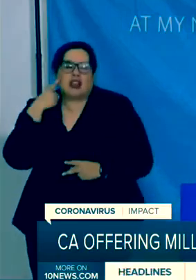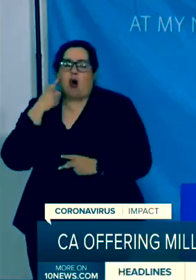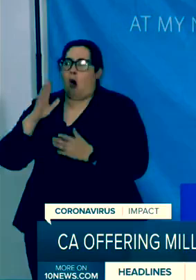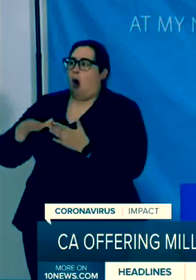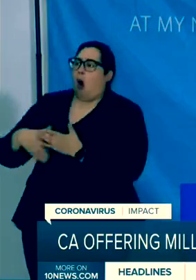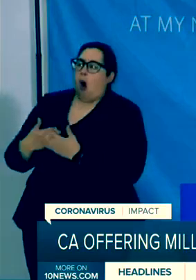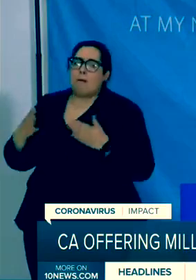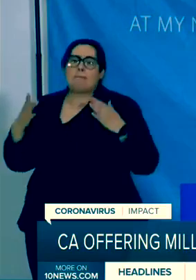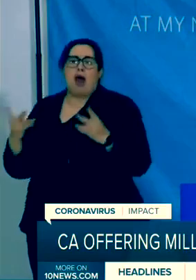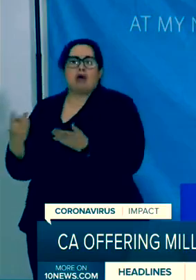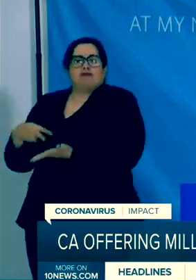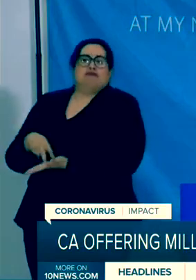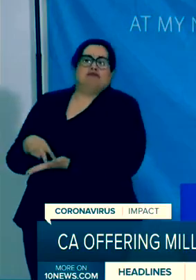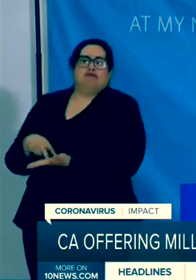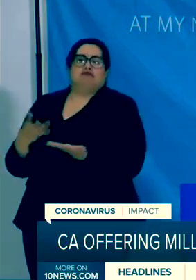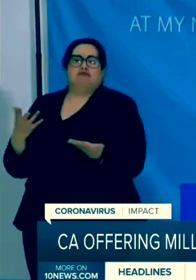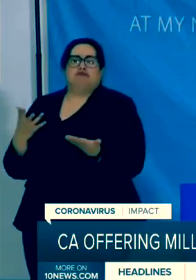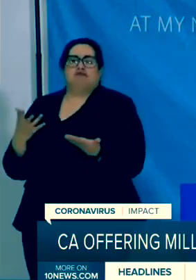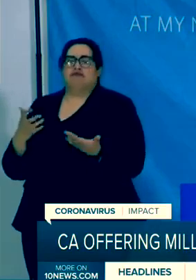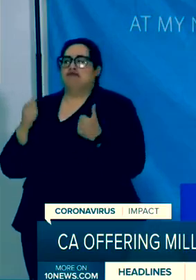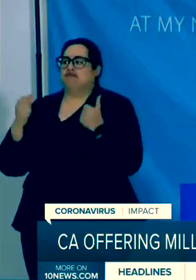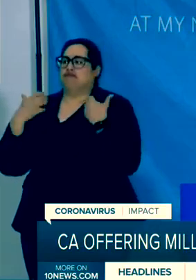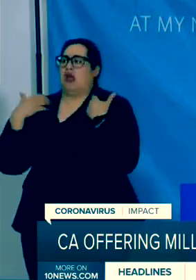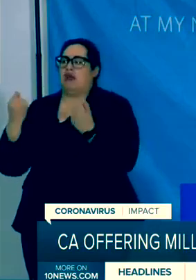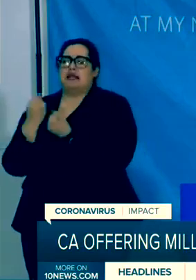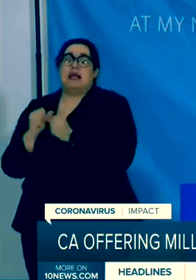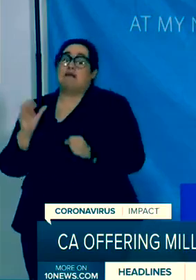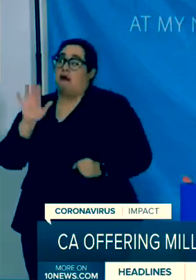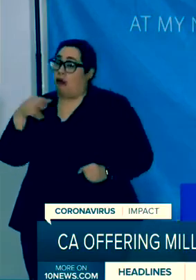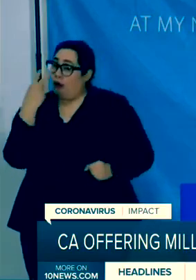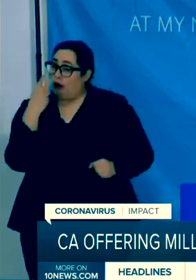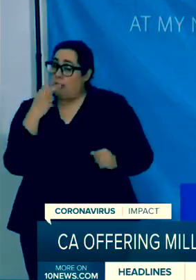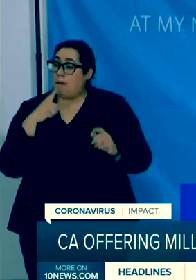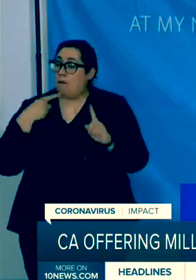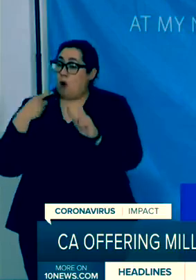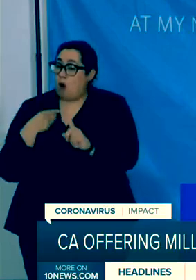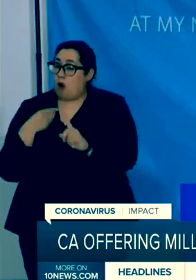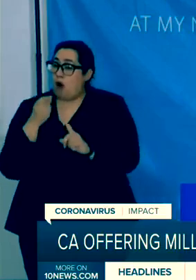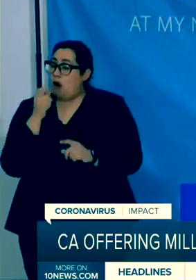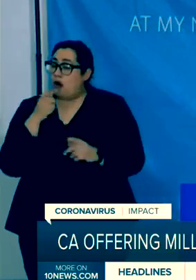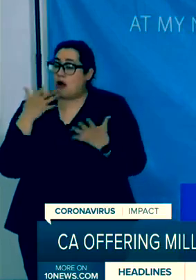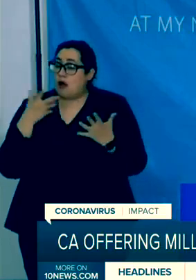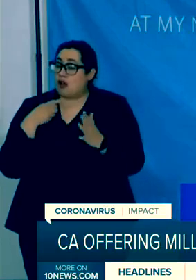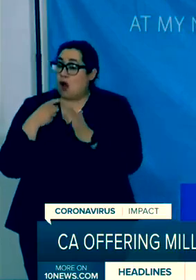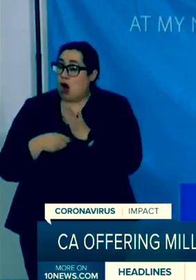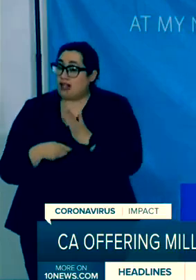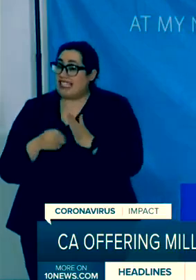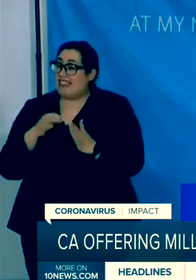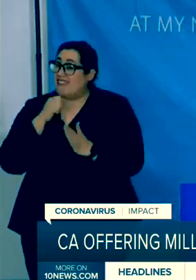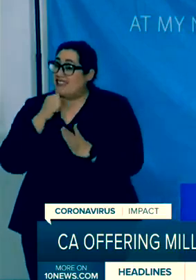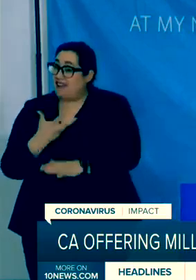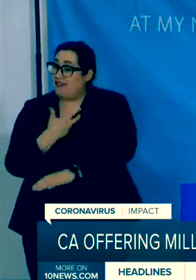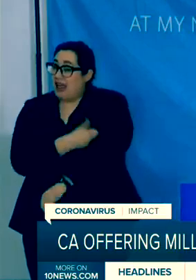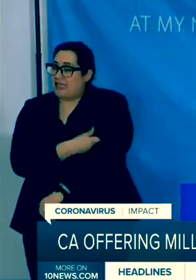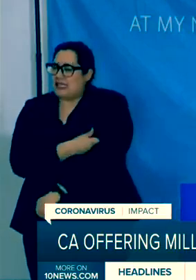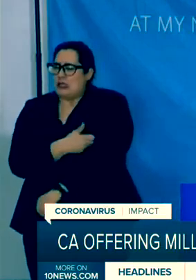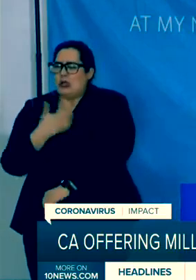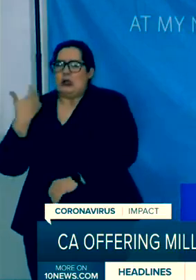getting all of us back on our feet, keeping people healthy and safe. Look, point being, the cost of not getting vaccinated